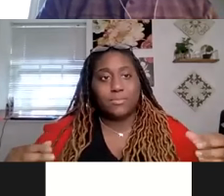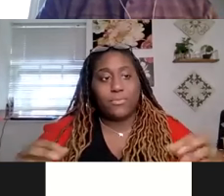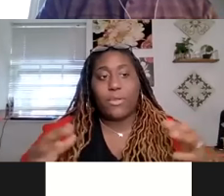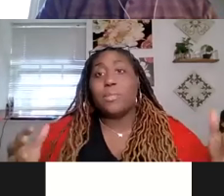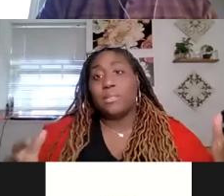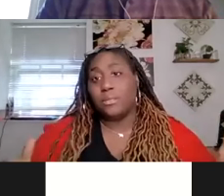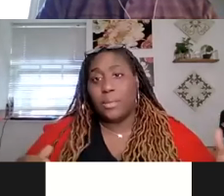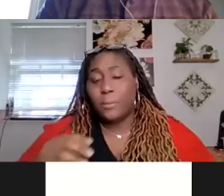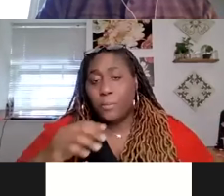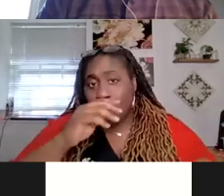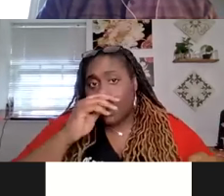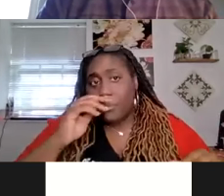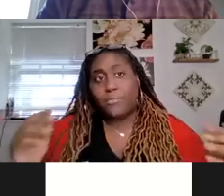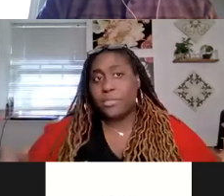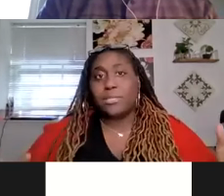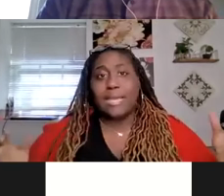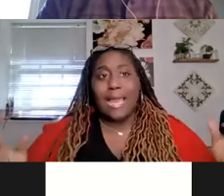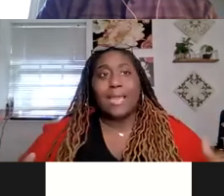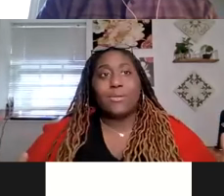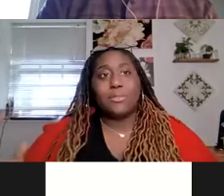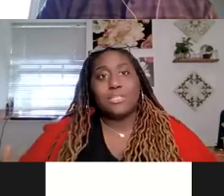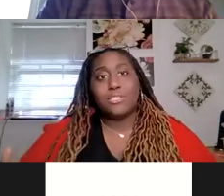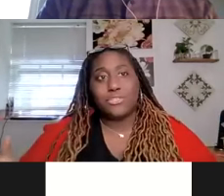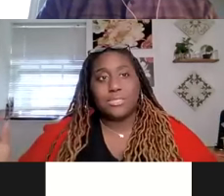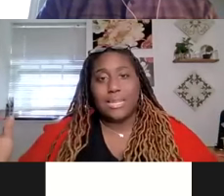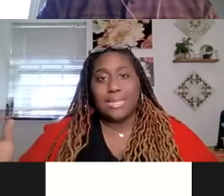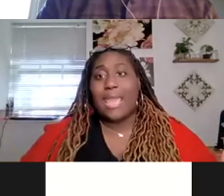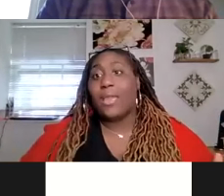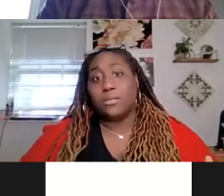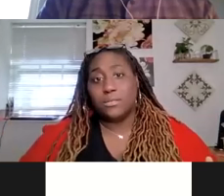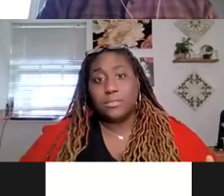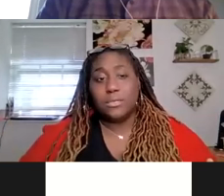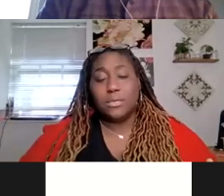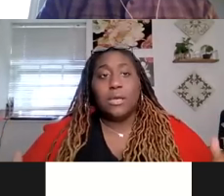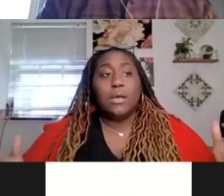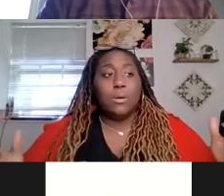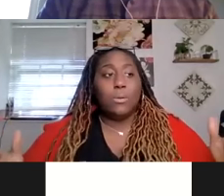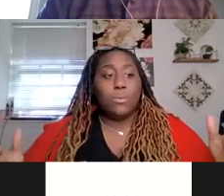kind of frame it a little bit. But if we look at high growth industries now,